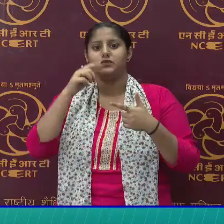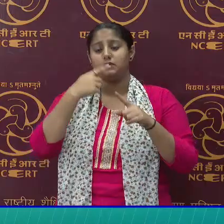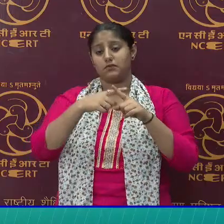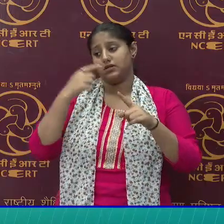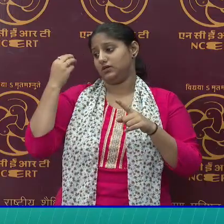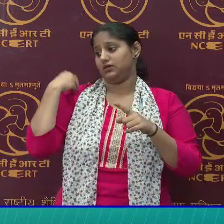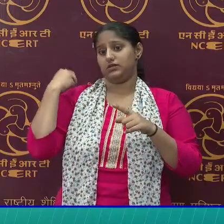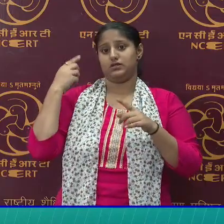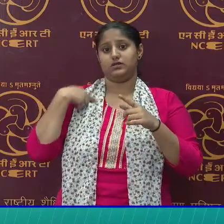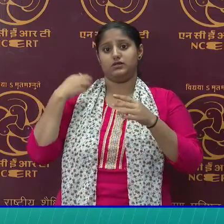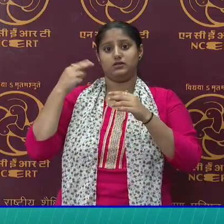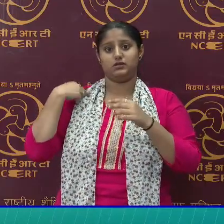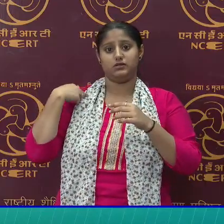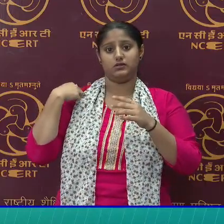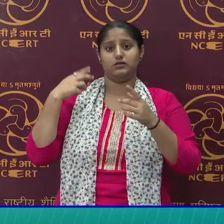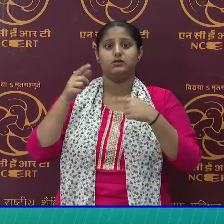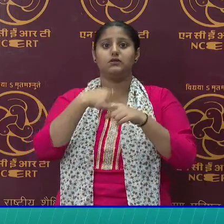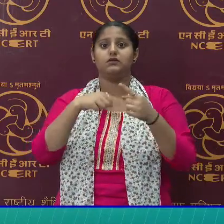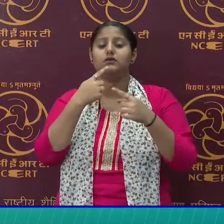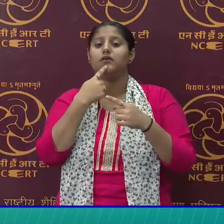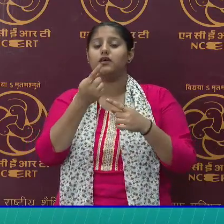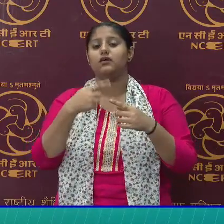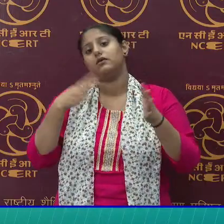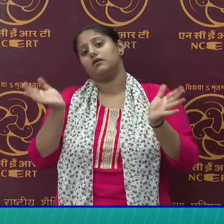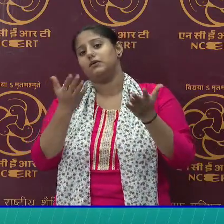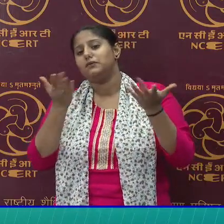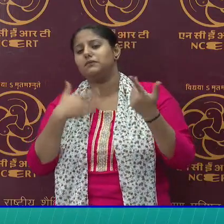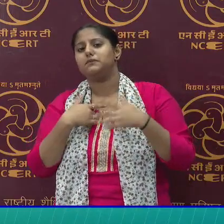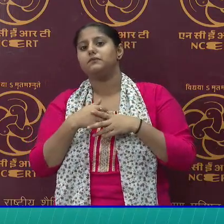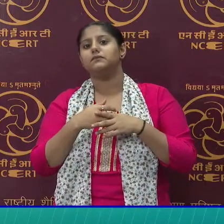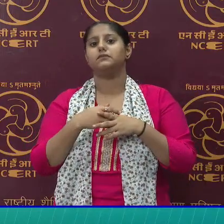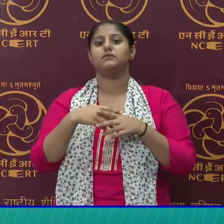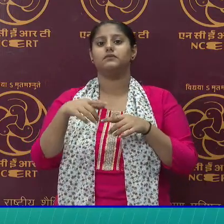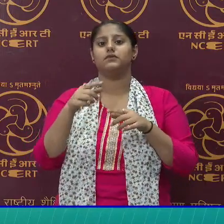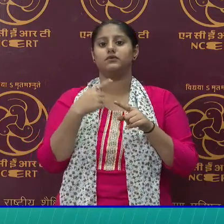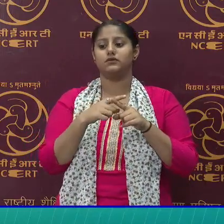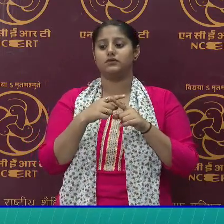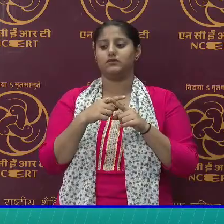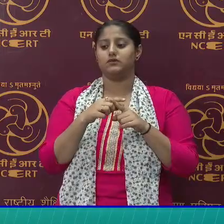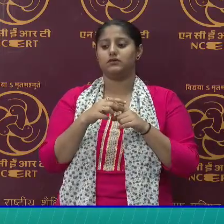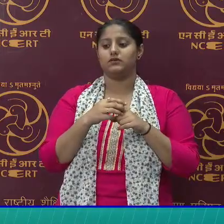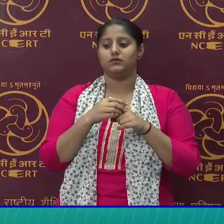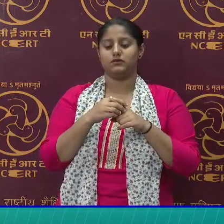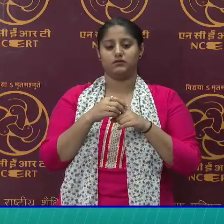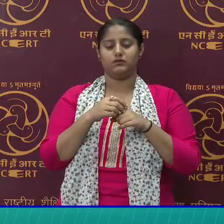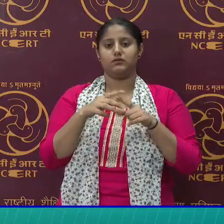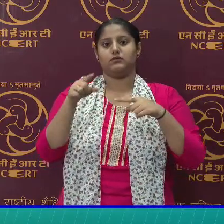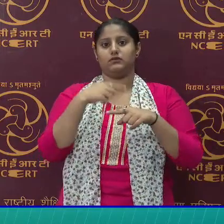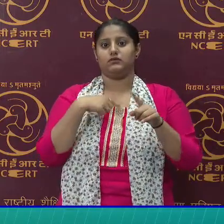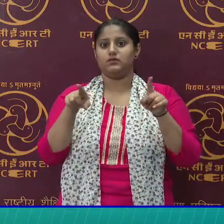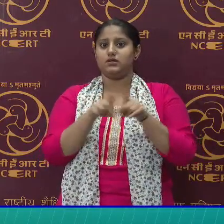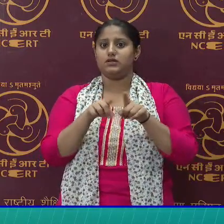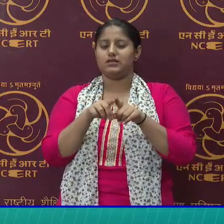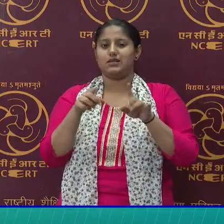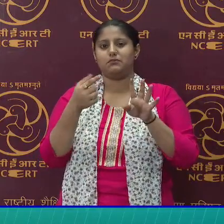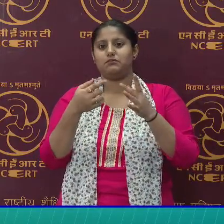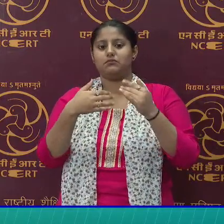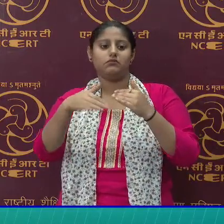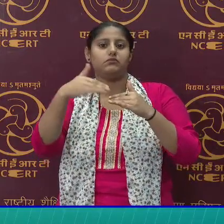And well, it ends there, but then the exercises